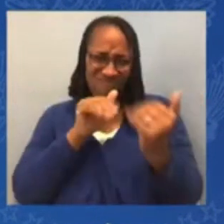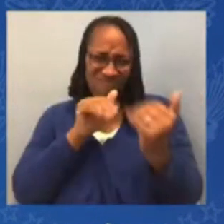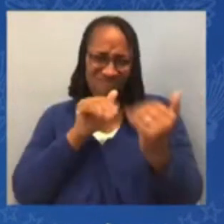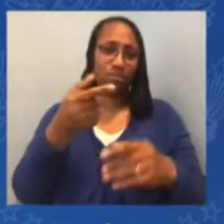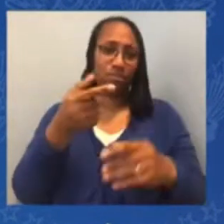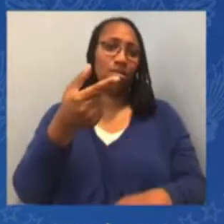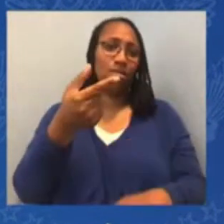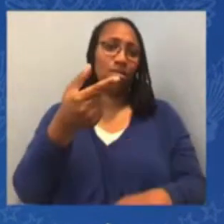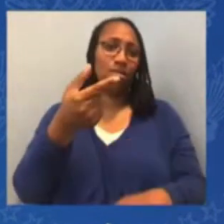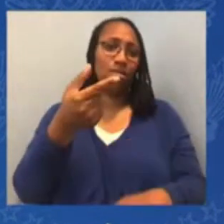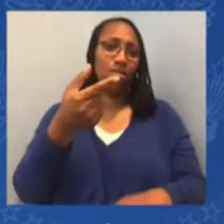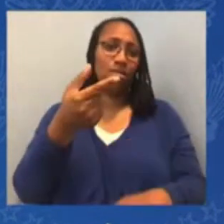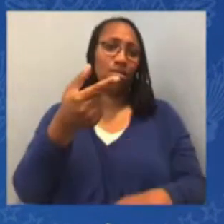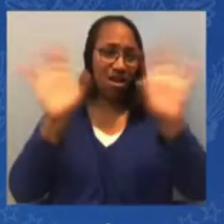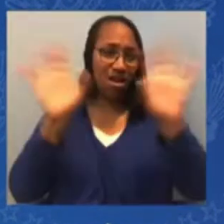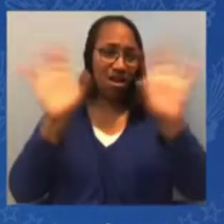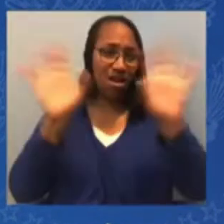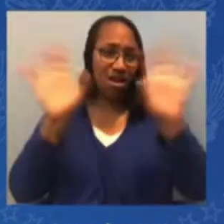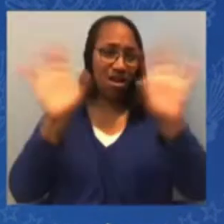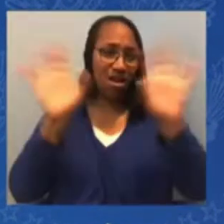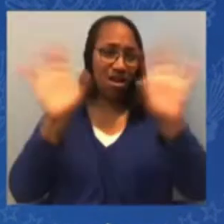others, you're the best delegation in the United